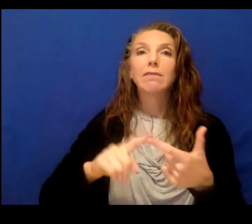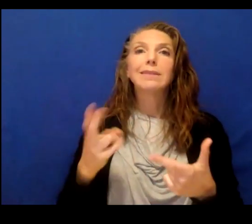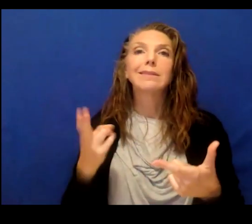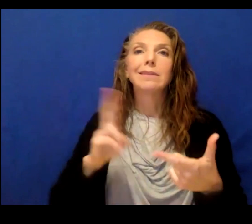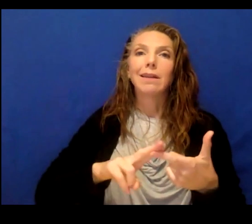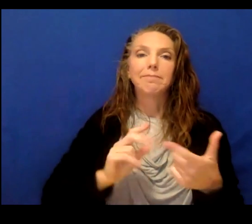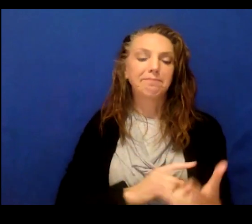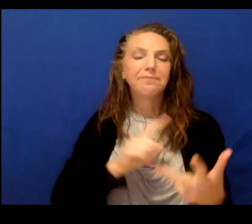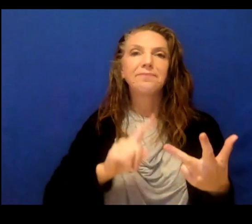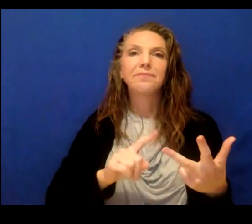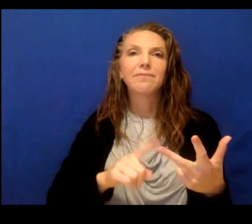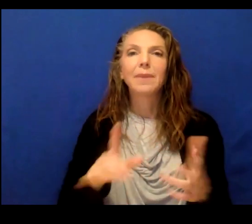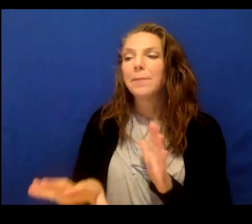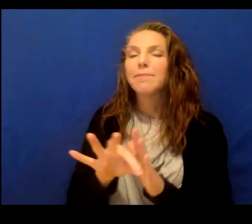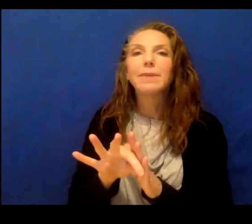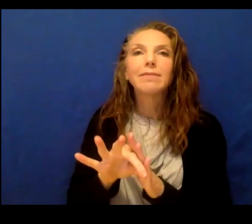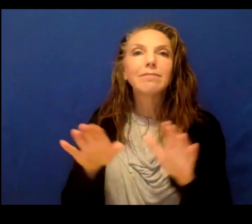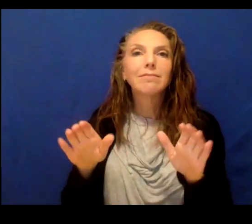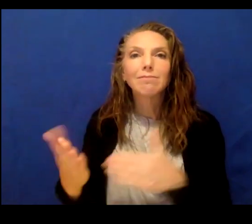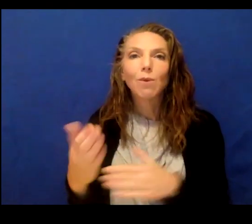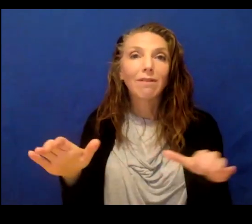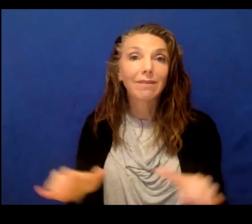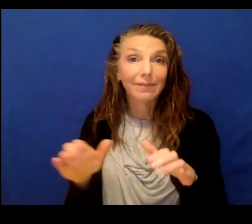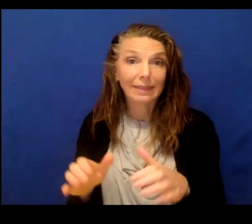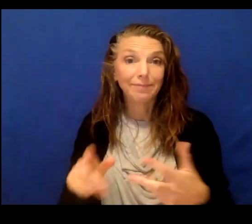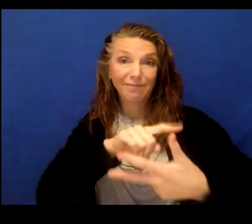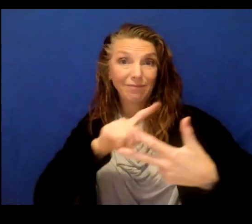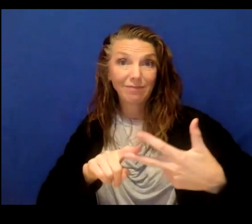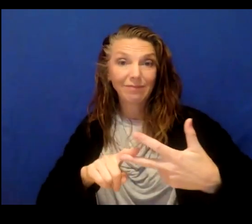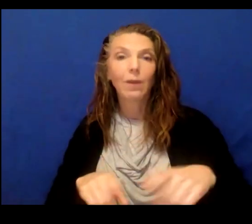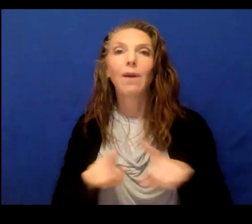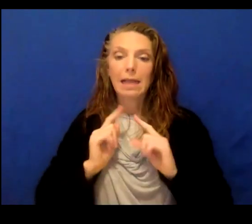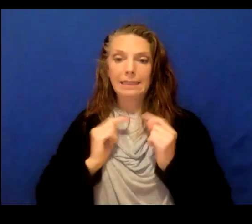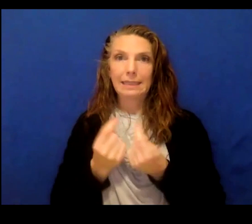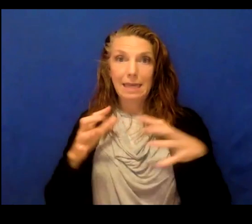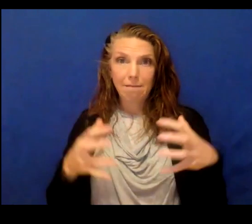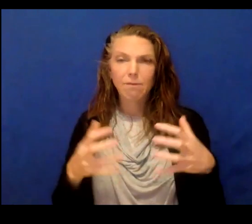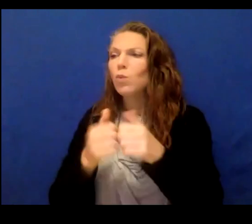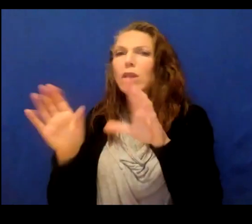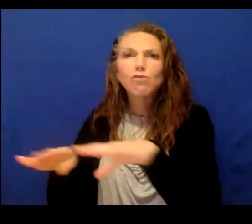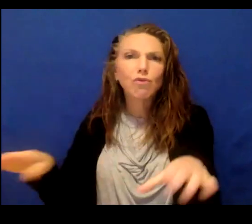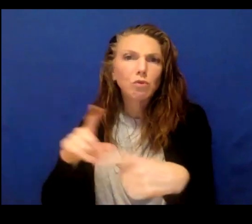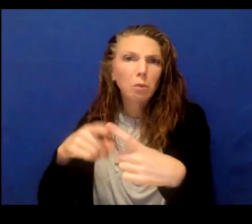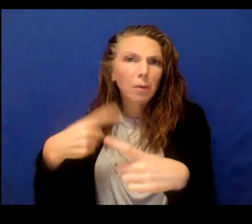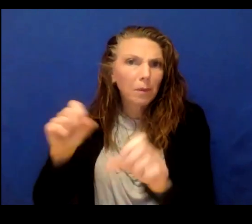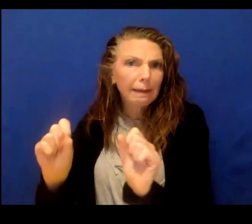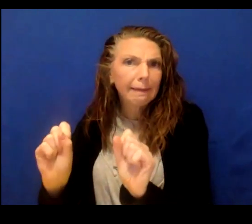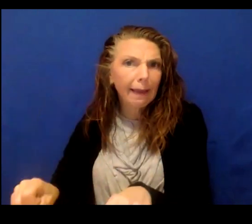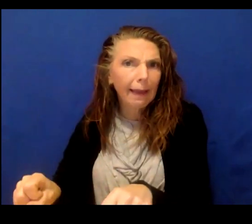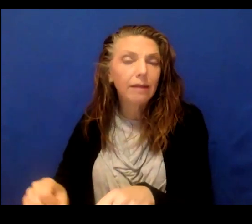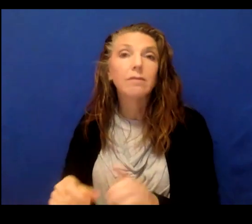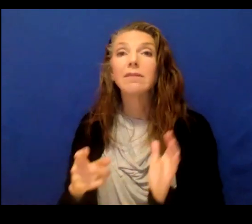in, and then we choose a morning activity. And so as a team and with children whenever possible,